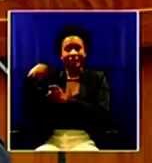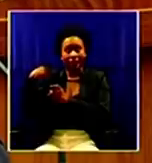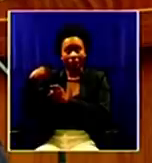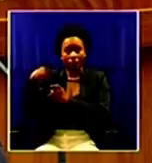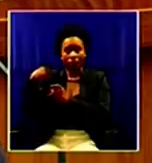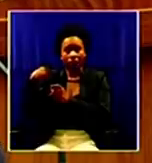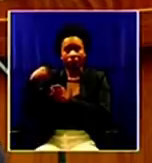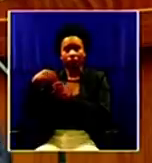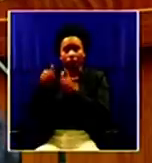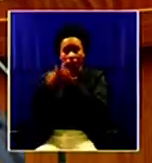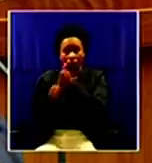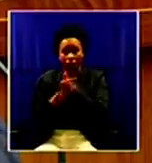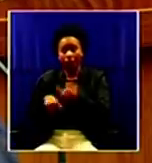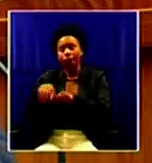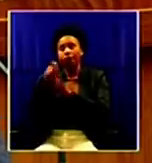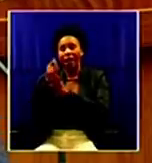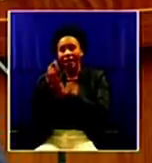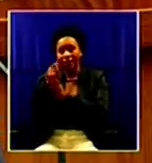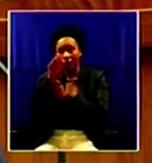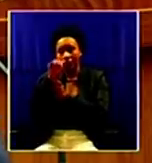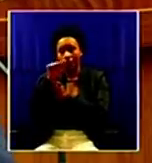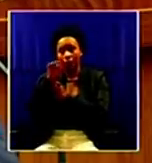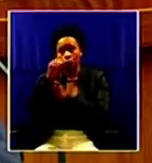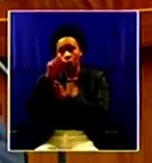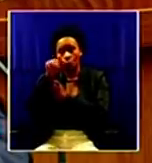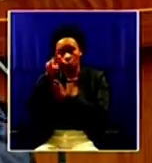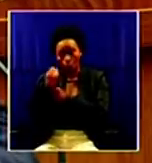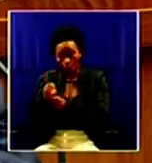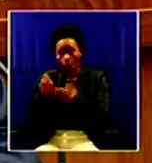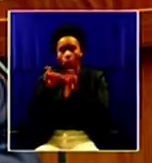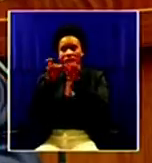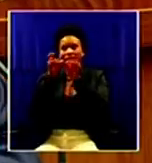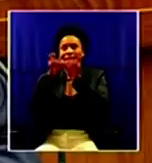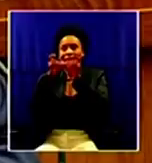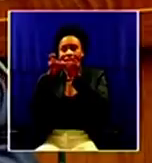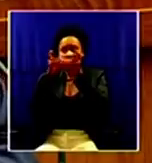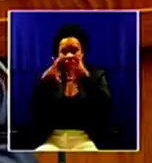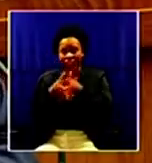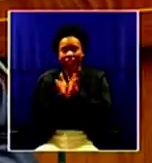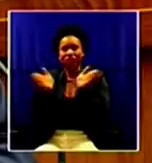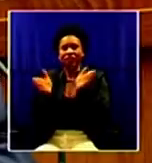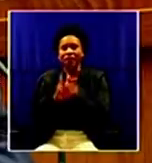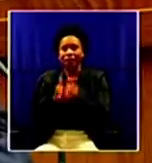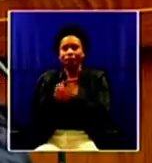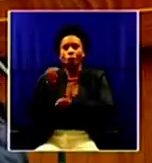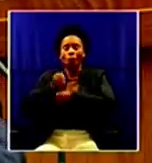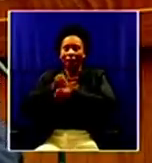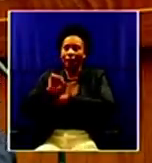Thanks to the Director General of the National Treasury, the hard-working Dondo Mohajan,